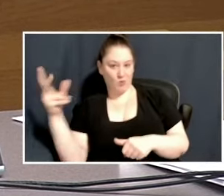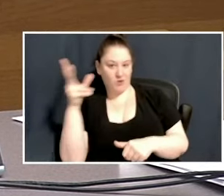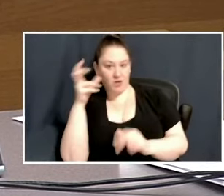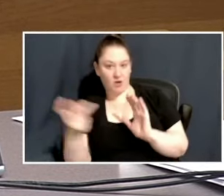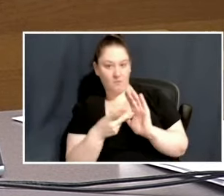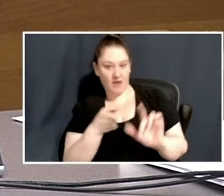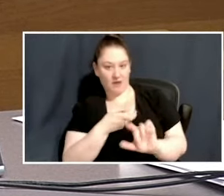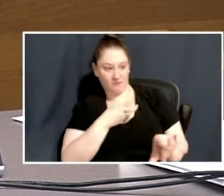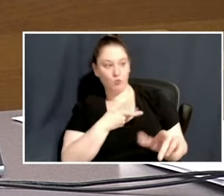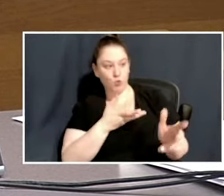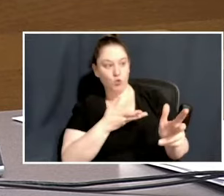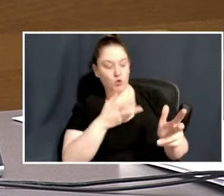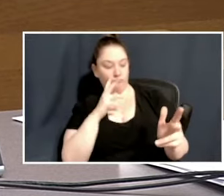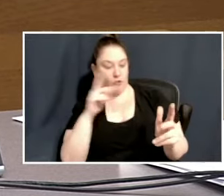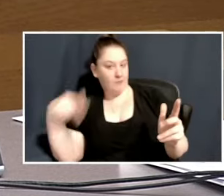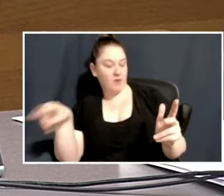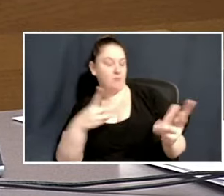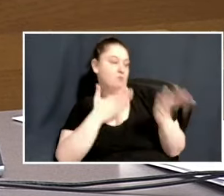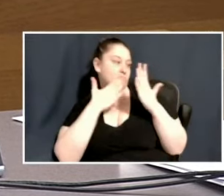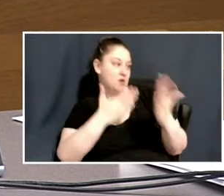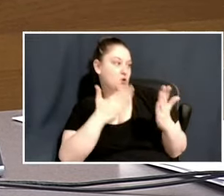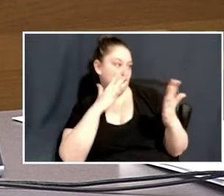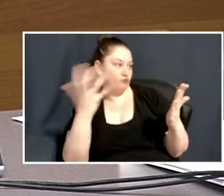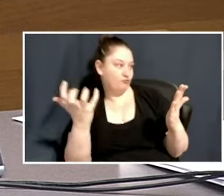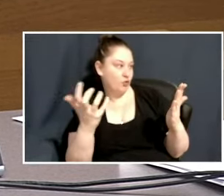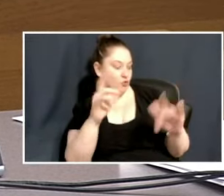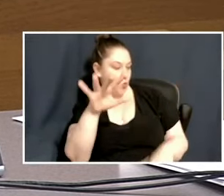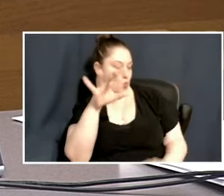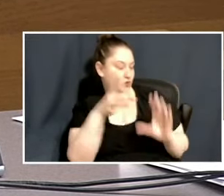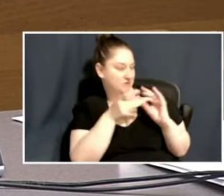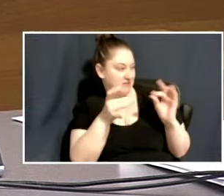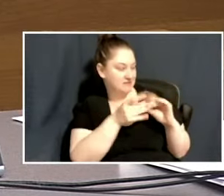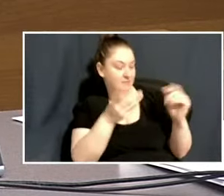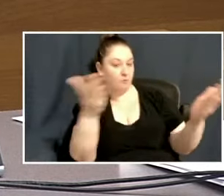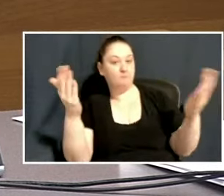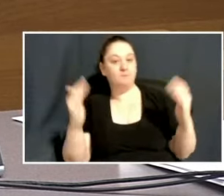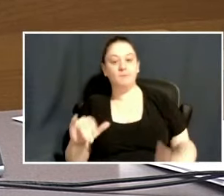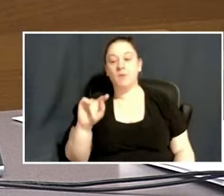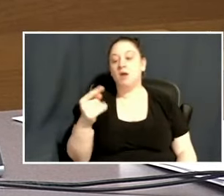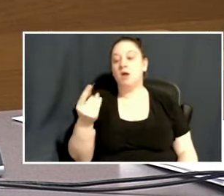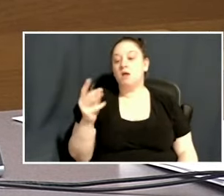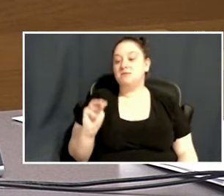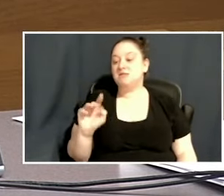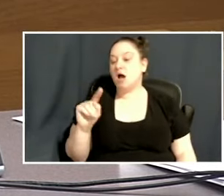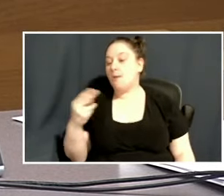Thank you. Bringing the context to us. All right, Tom Hoffert.